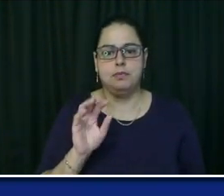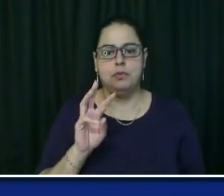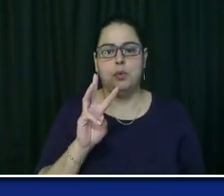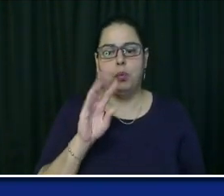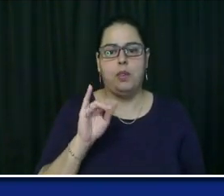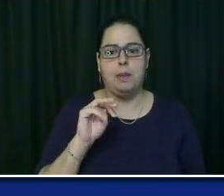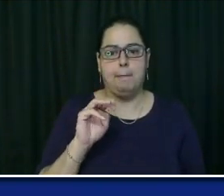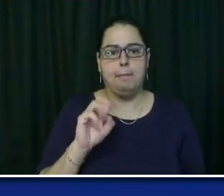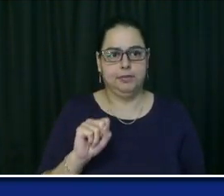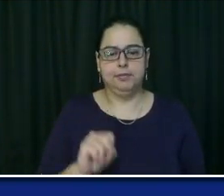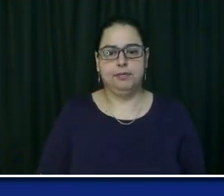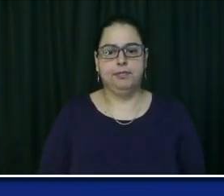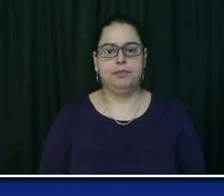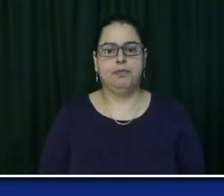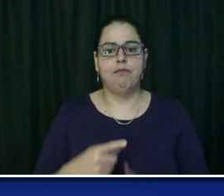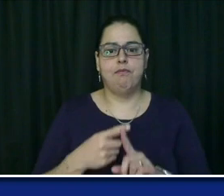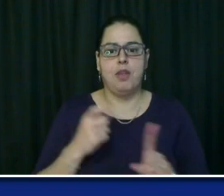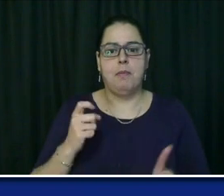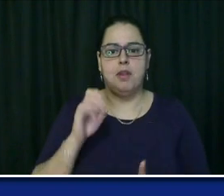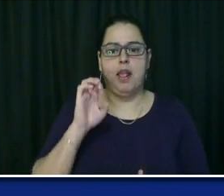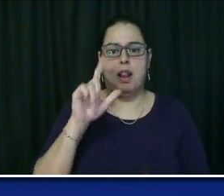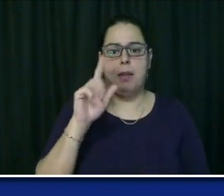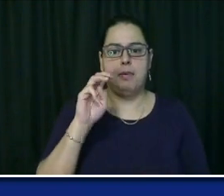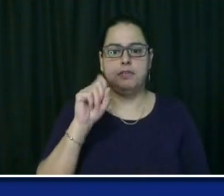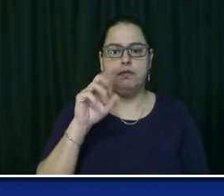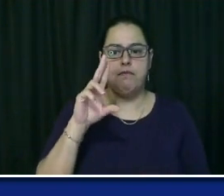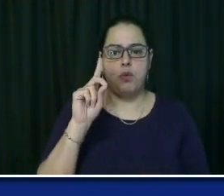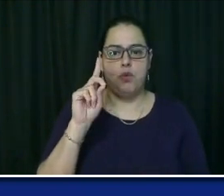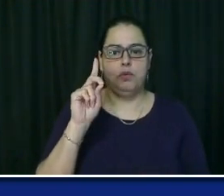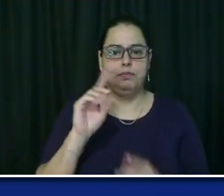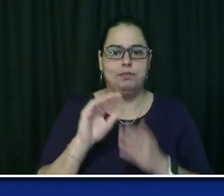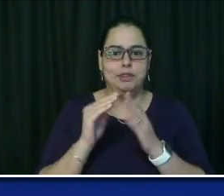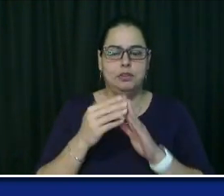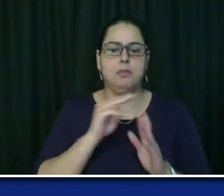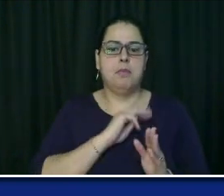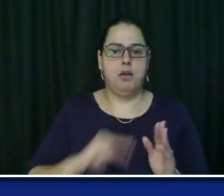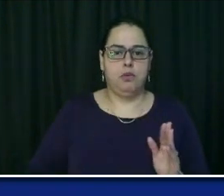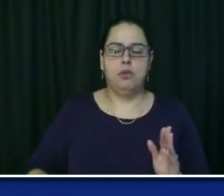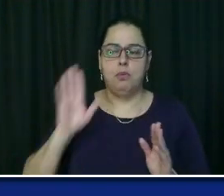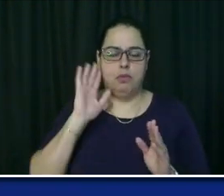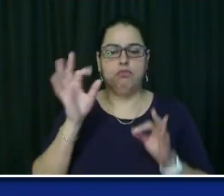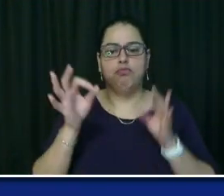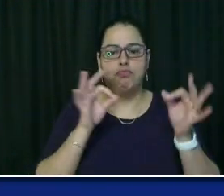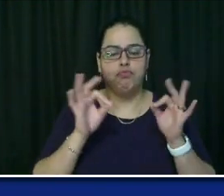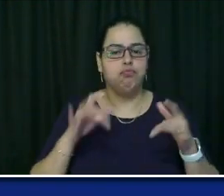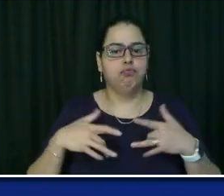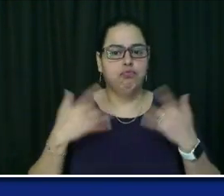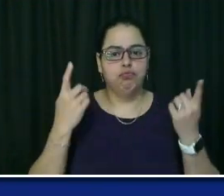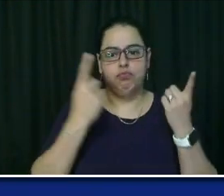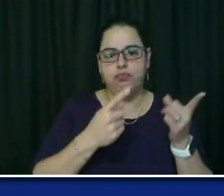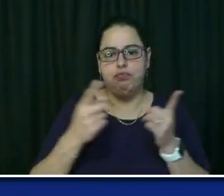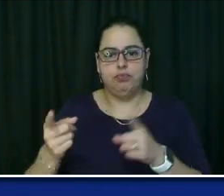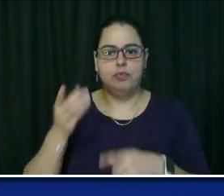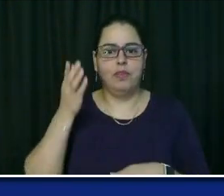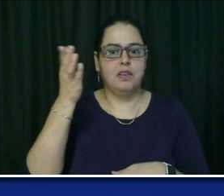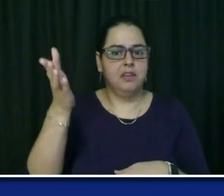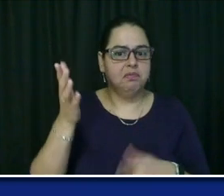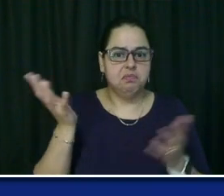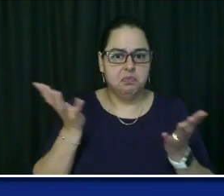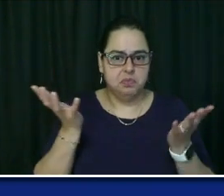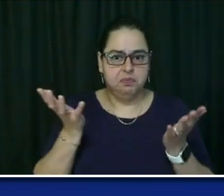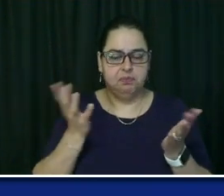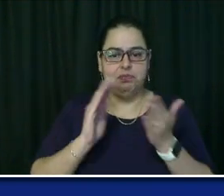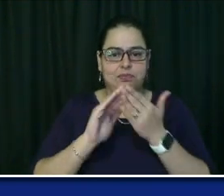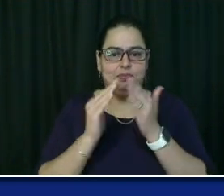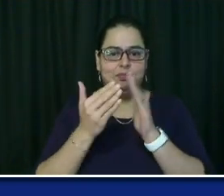know from some of these reports, we started doing these updates back in March when the coronavirus outbreak originally started. We were doing daily updates, and then we